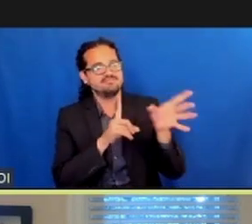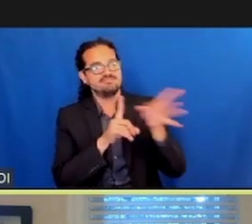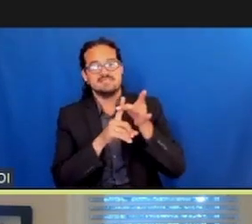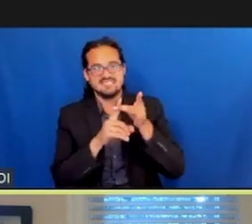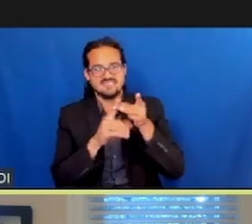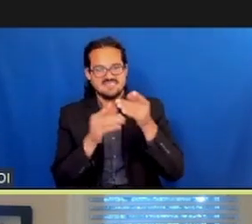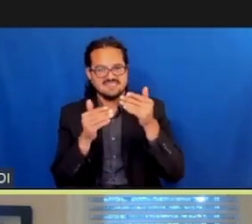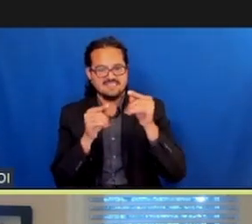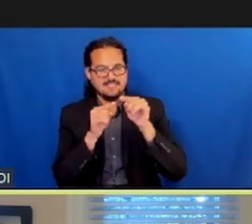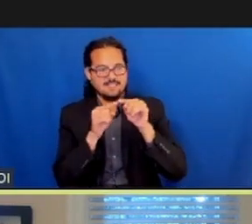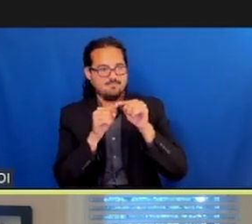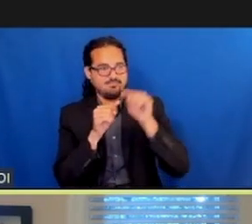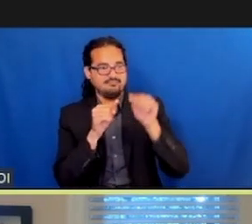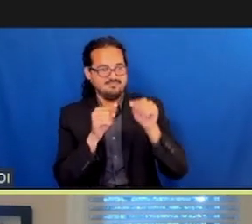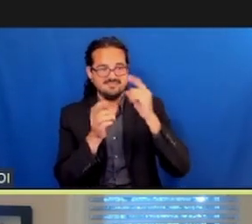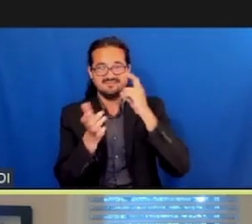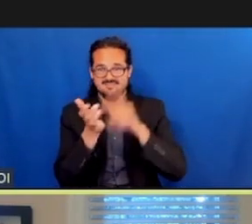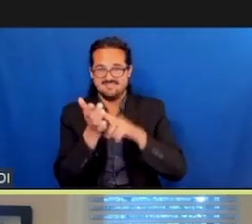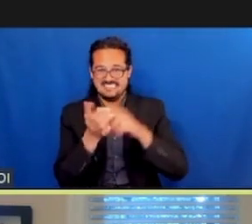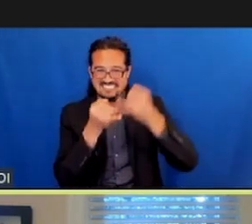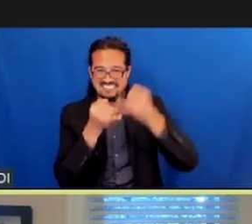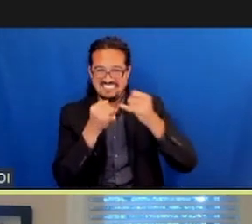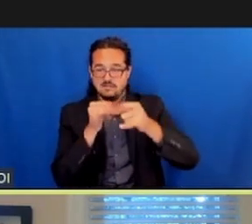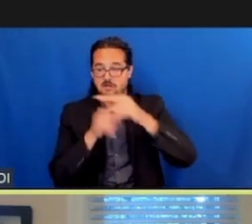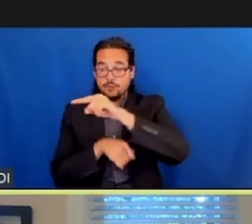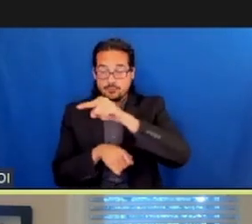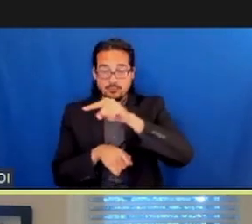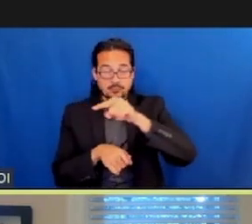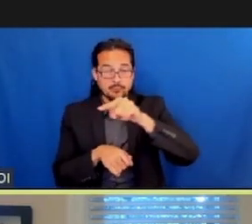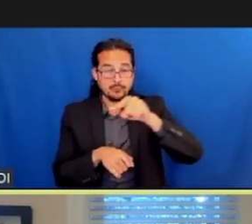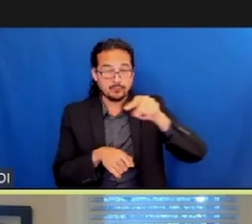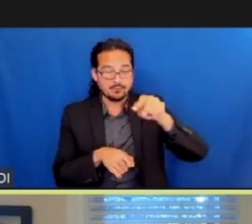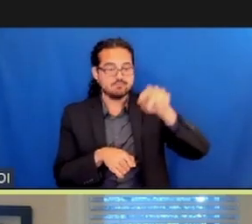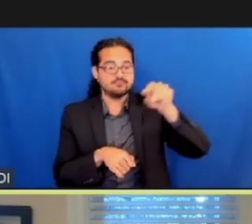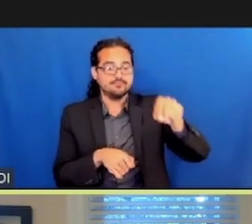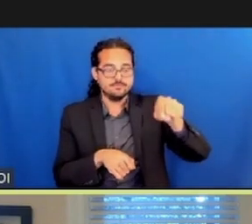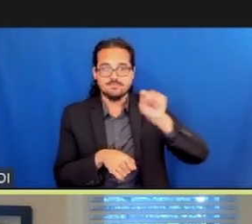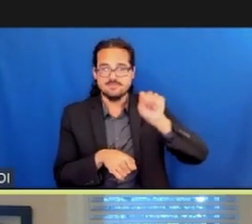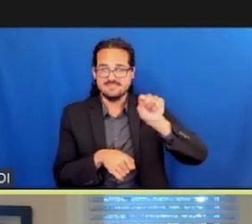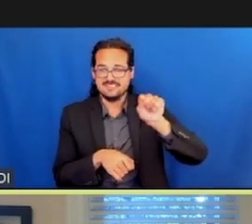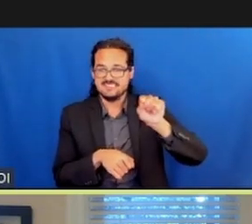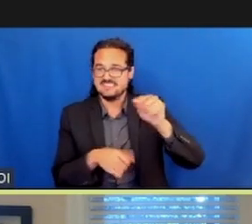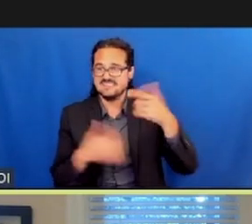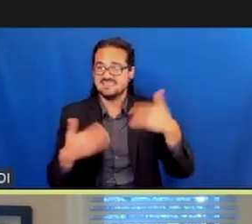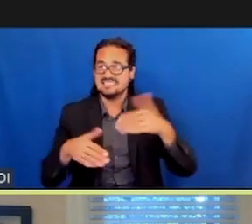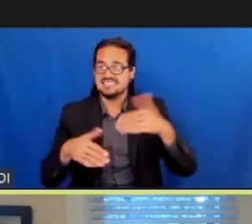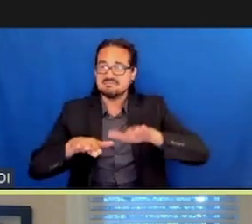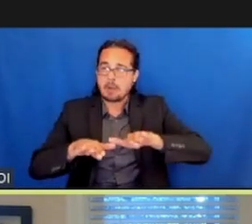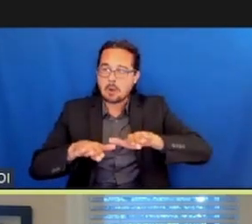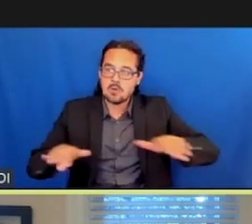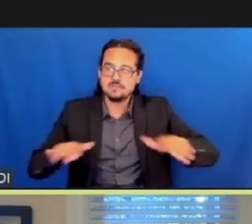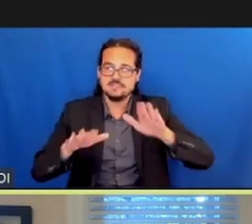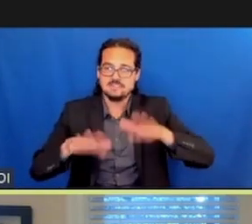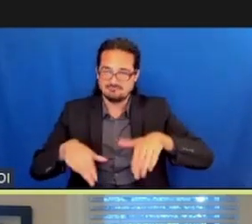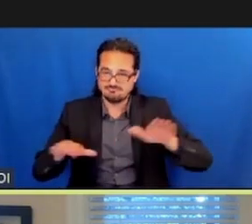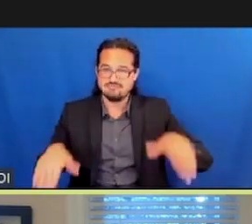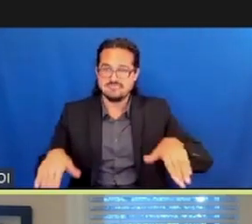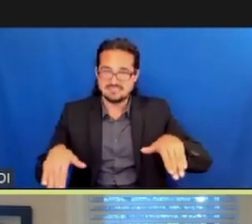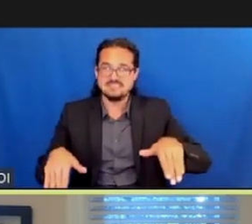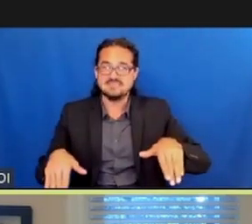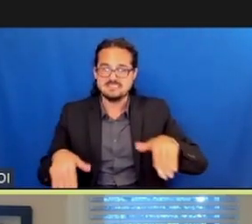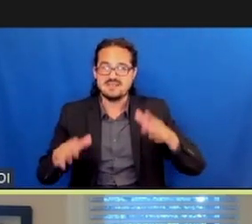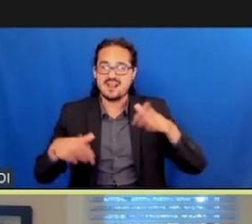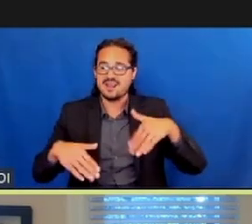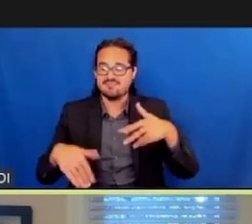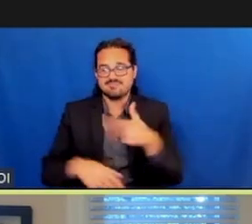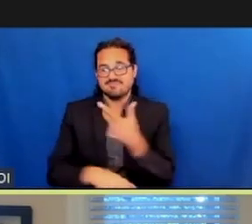still are at risk. There are variants circulating that appear to be more contagious, but there's so much that we can do. And also that we showed that there